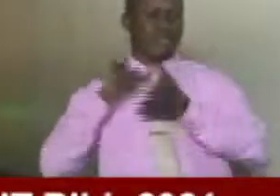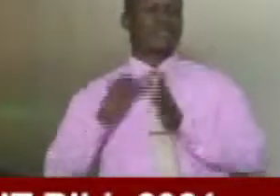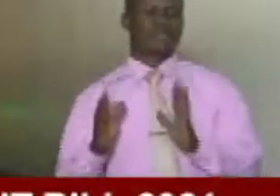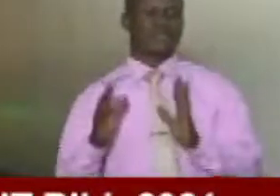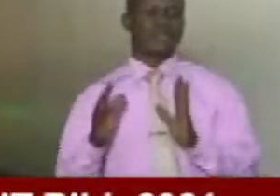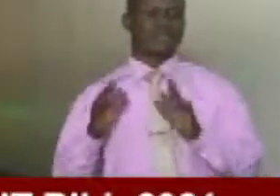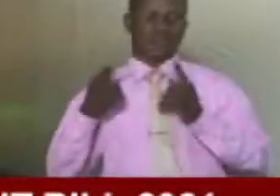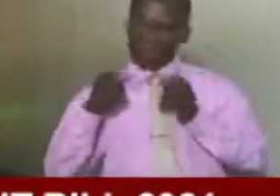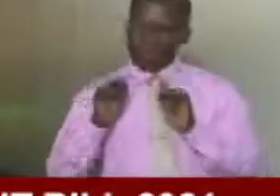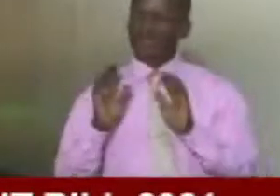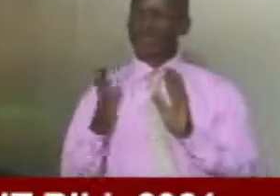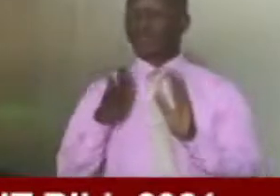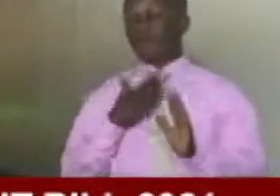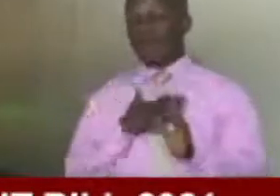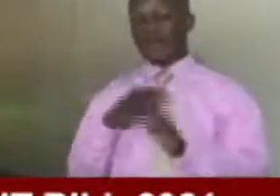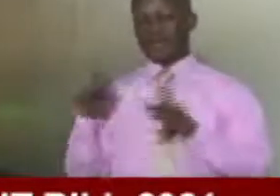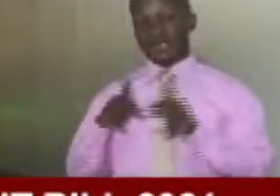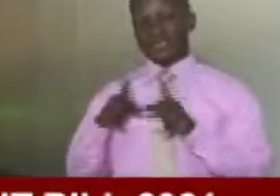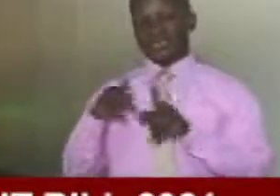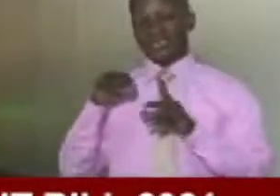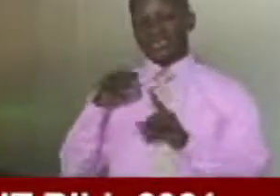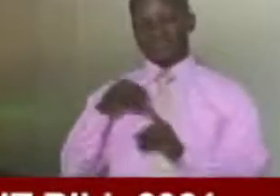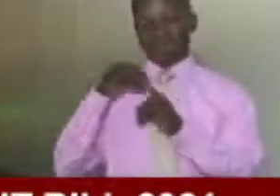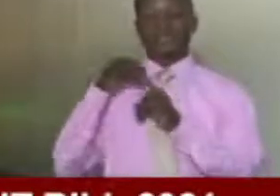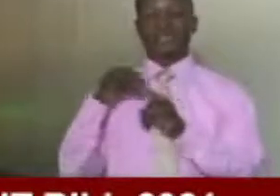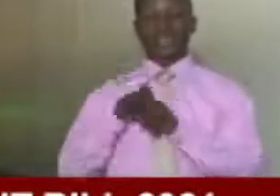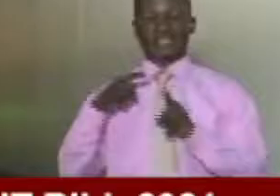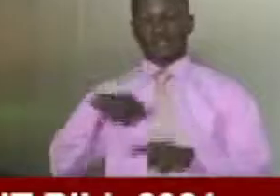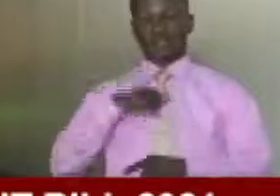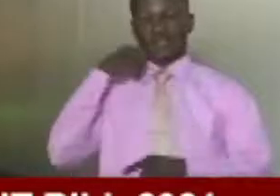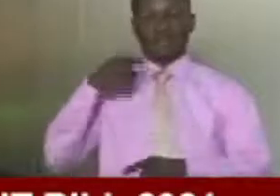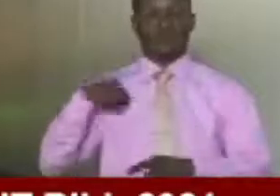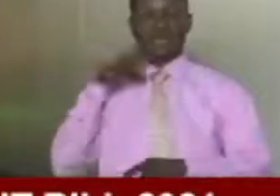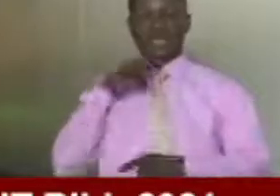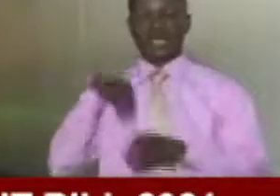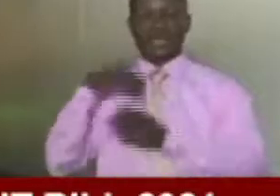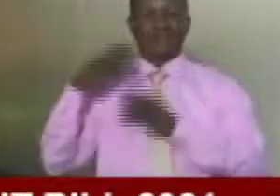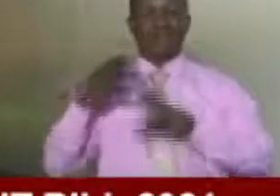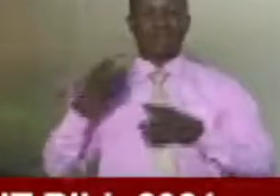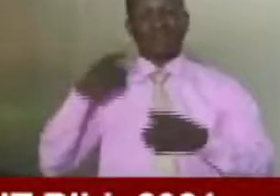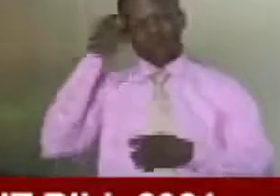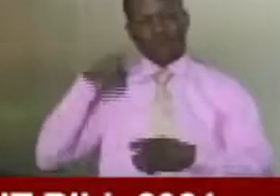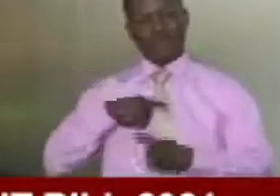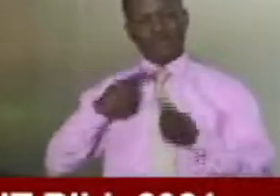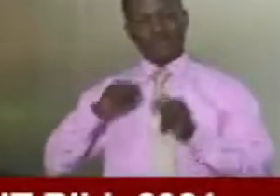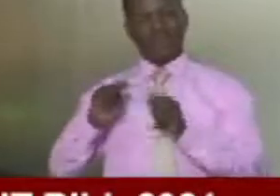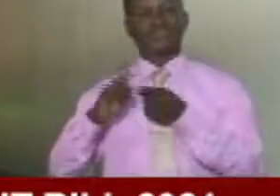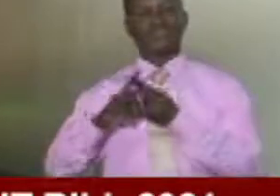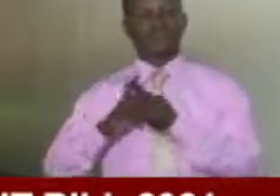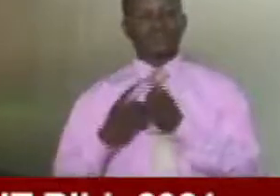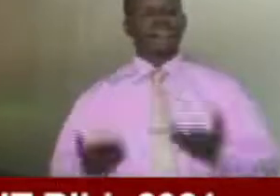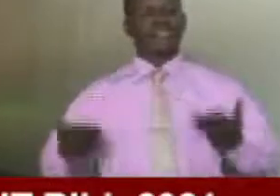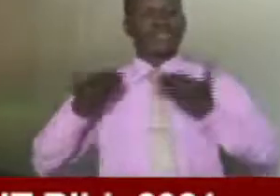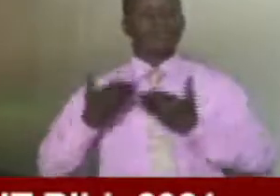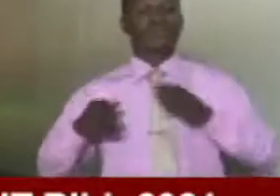it was tried. My party in particular, as we speak today, we are still in court because we tried in 2019 to introduce